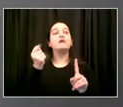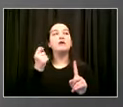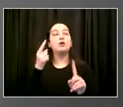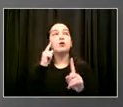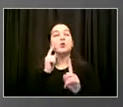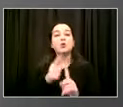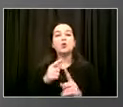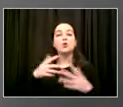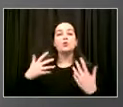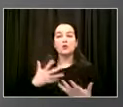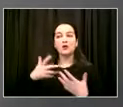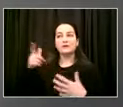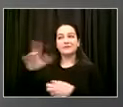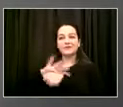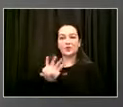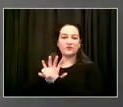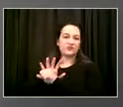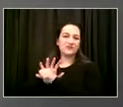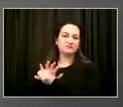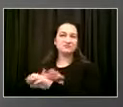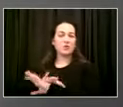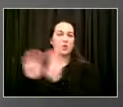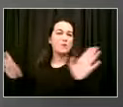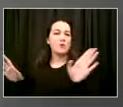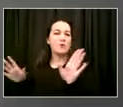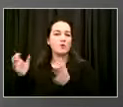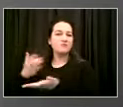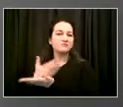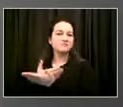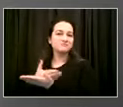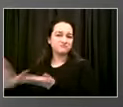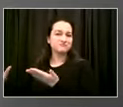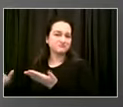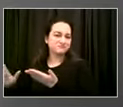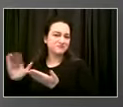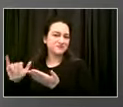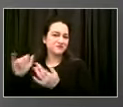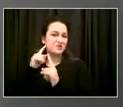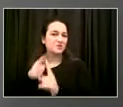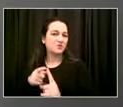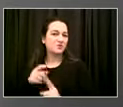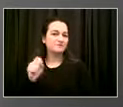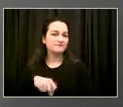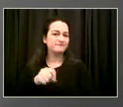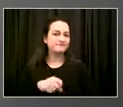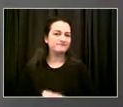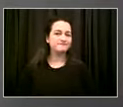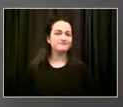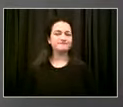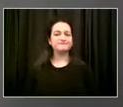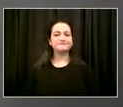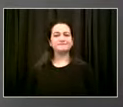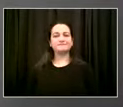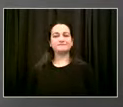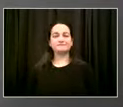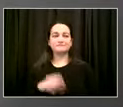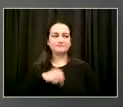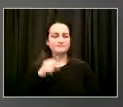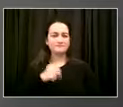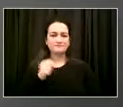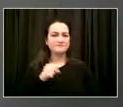will, as you say, box out the virus. We will be able to return to normal. The less transmission of the virus, the